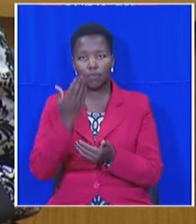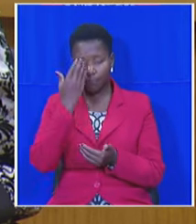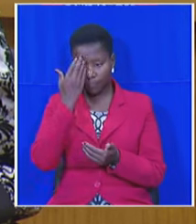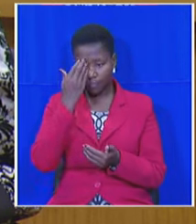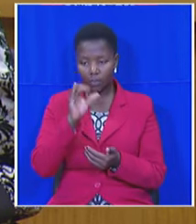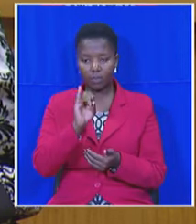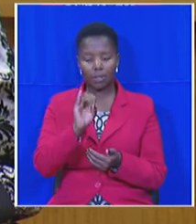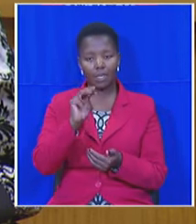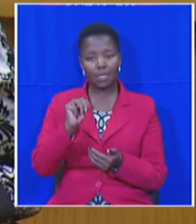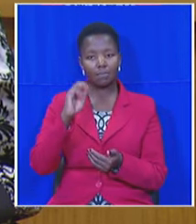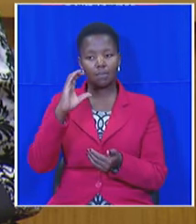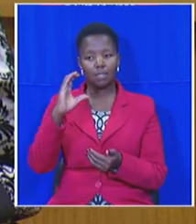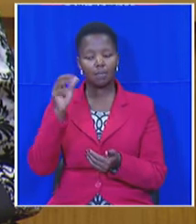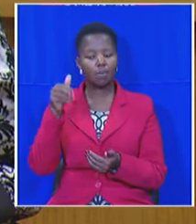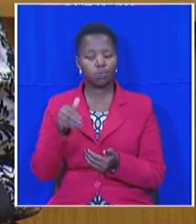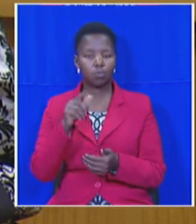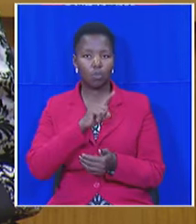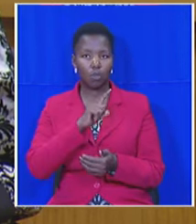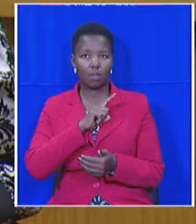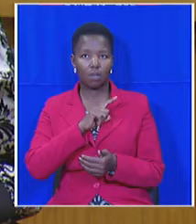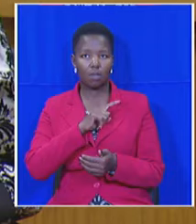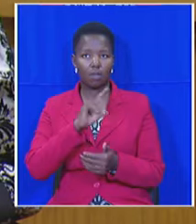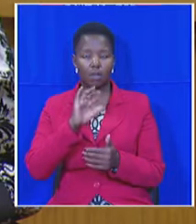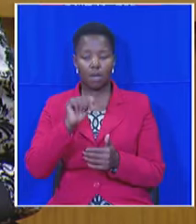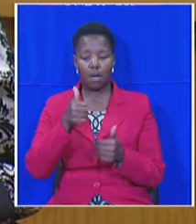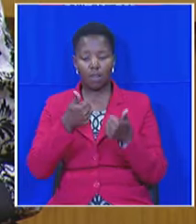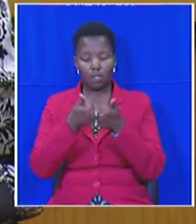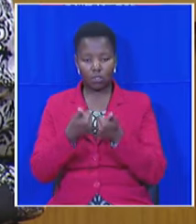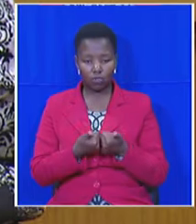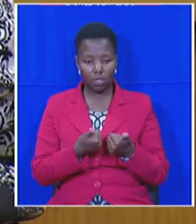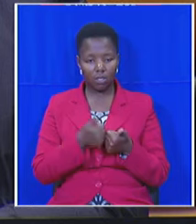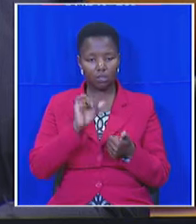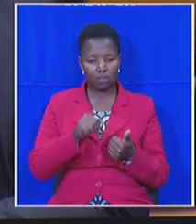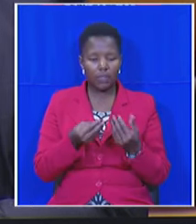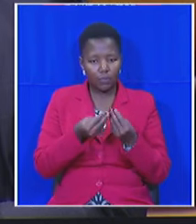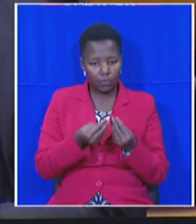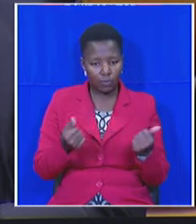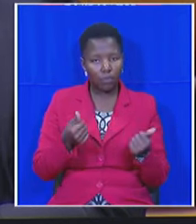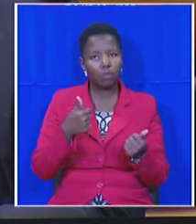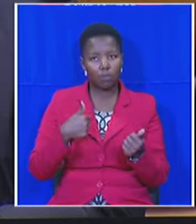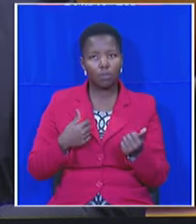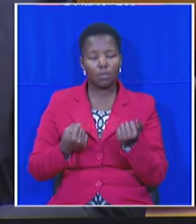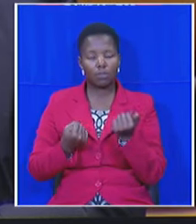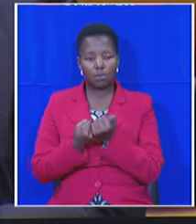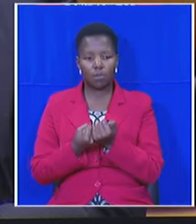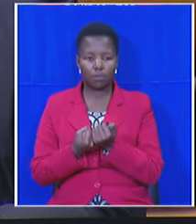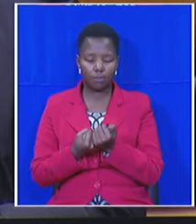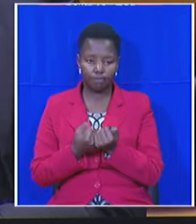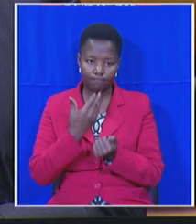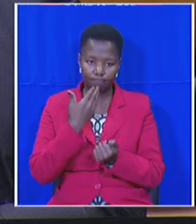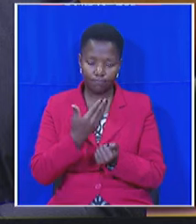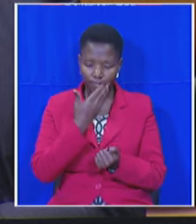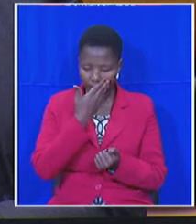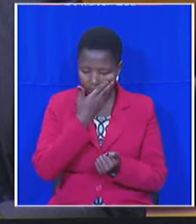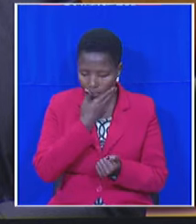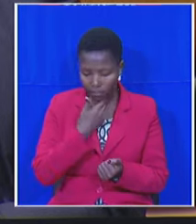ngakho ke singukhongolose siyalixhasa isabelo mali se-tourism. Ngiyabonga. Ngiyabonga, lunga elihloniphekile. I put